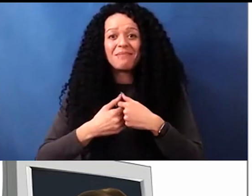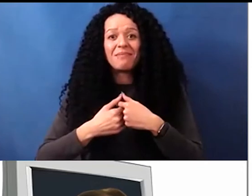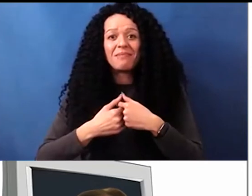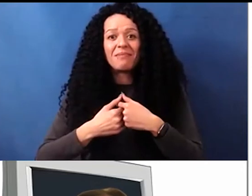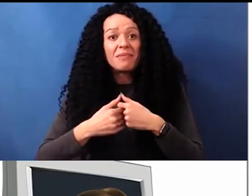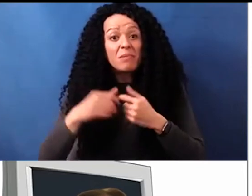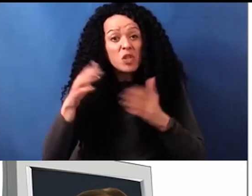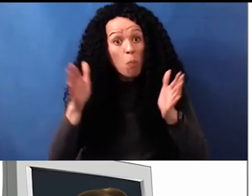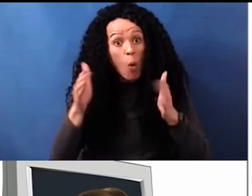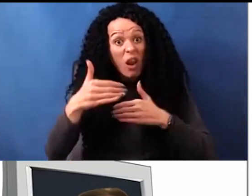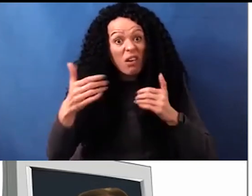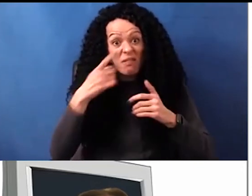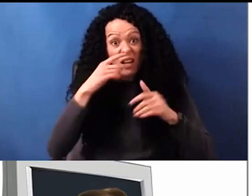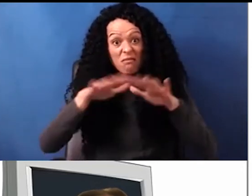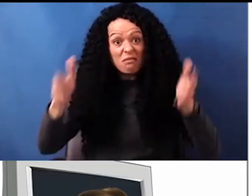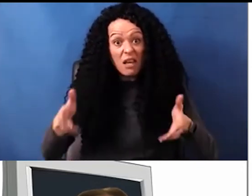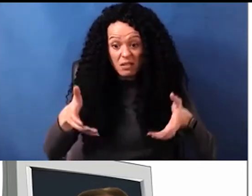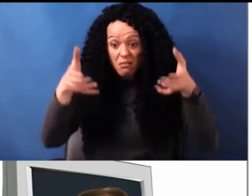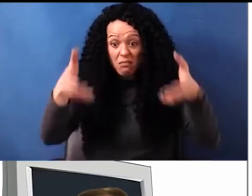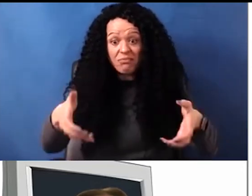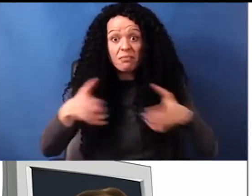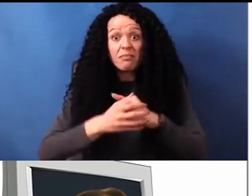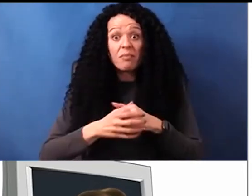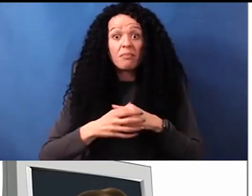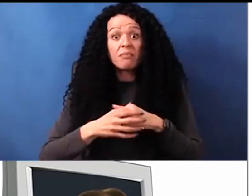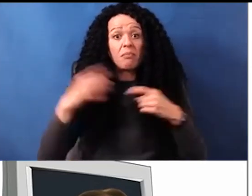Small enough to sit on your desk.